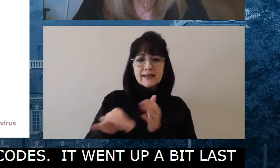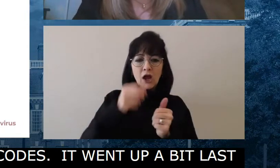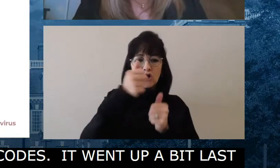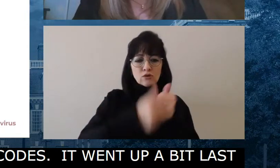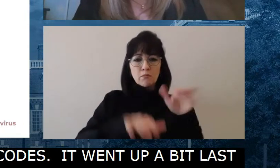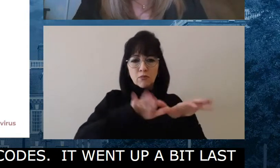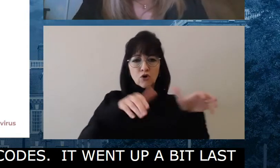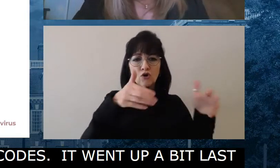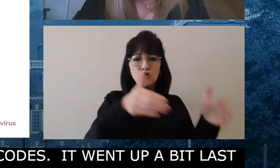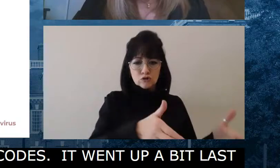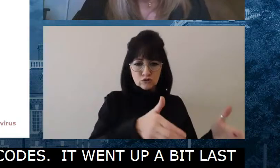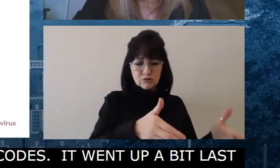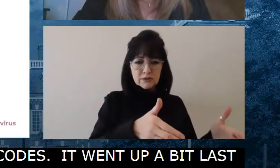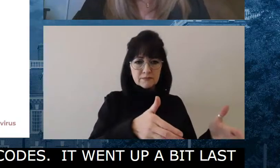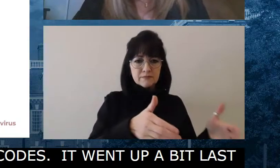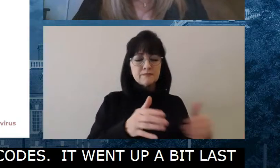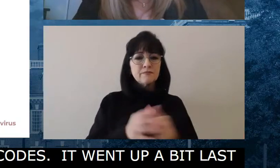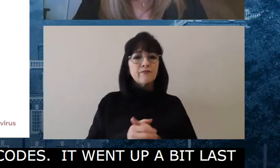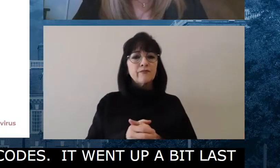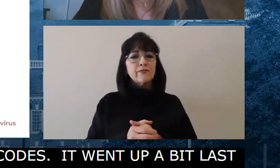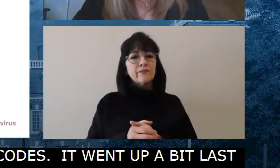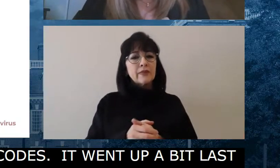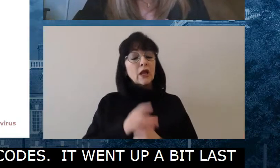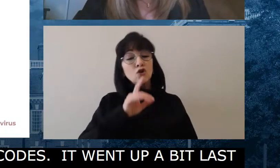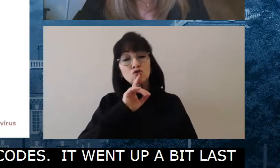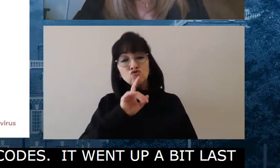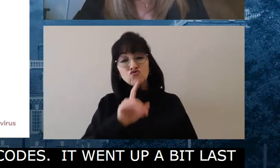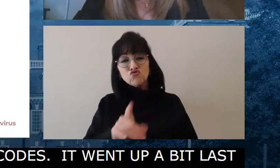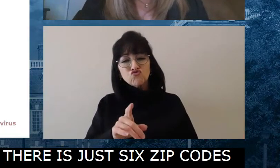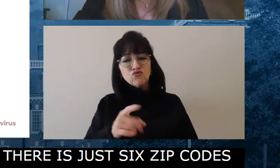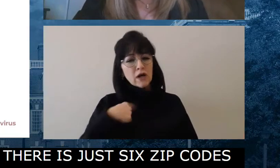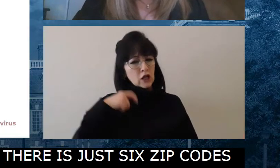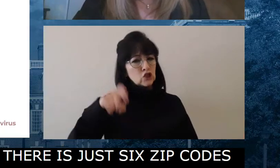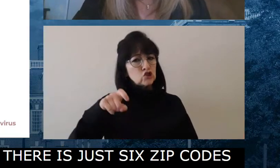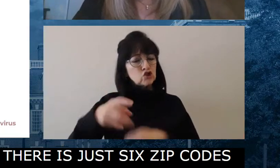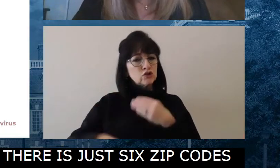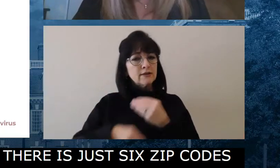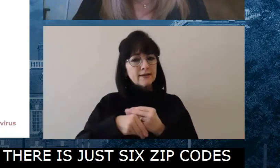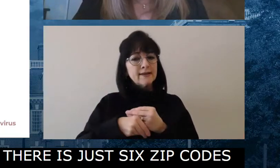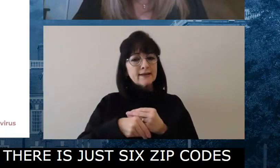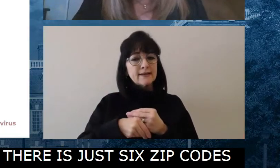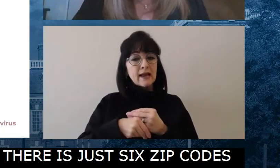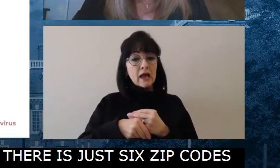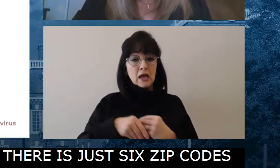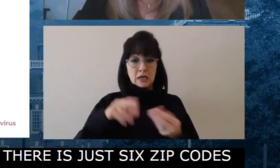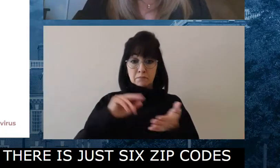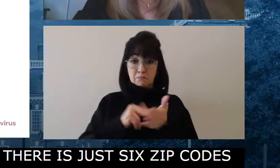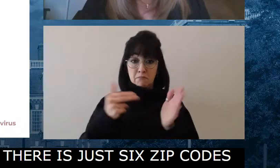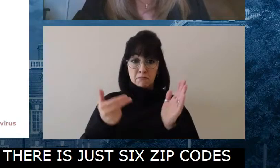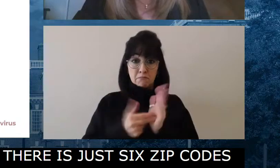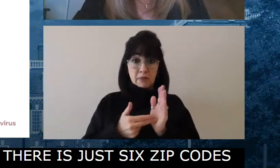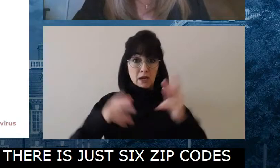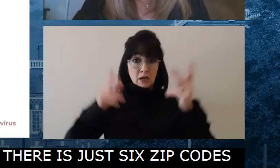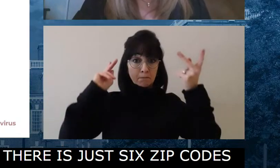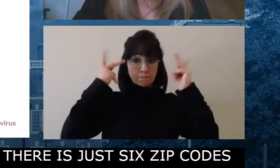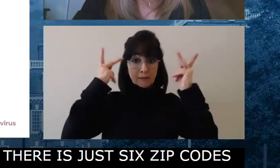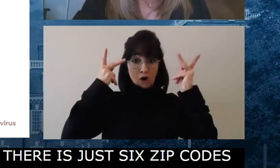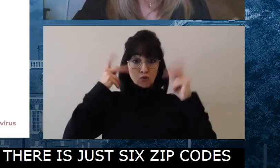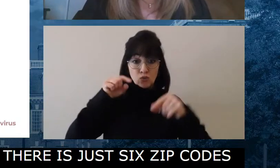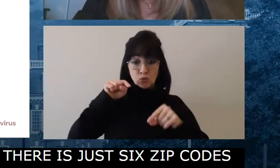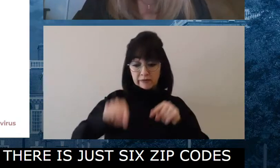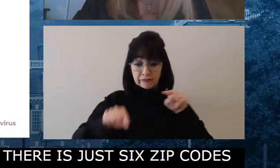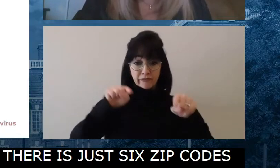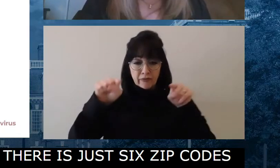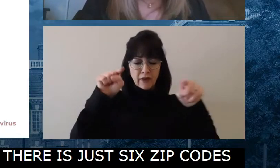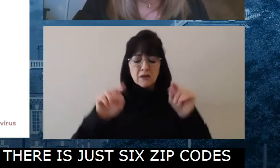or above. So, and really, I should add, there's no real pattern that we're seeing. We've got